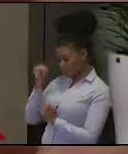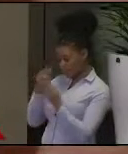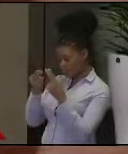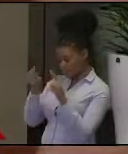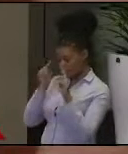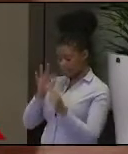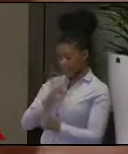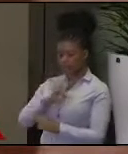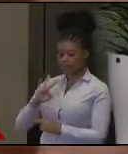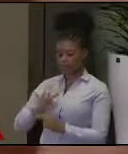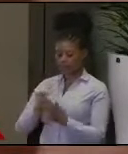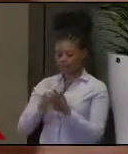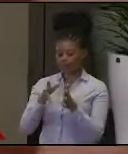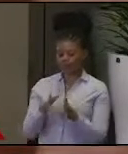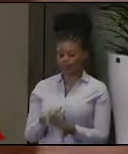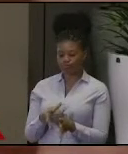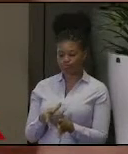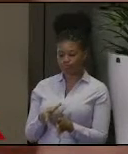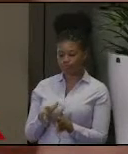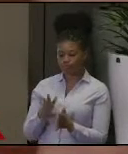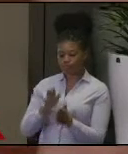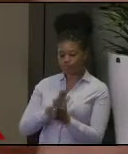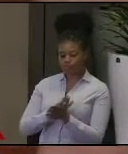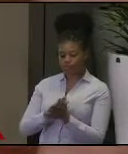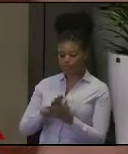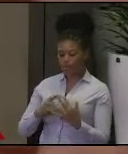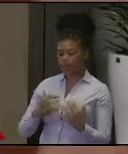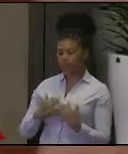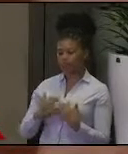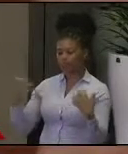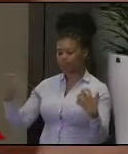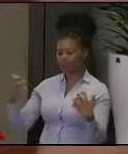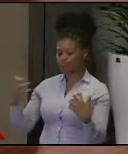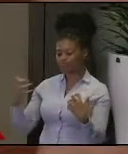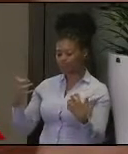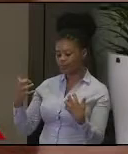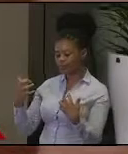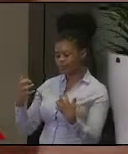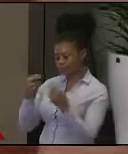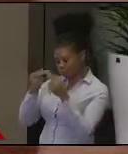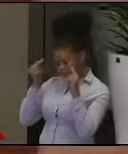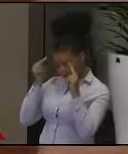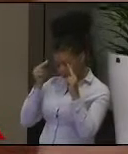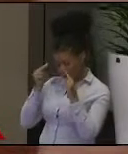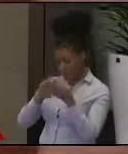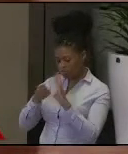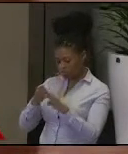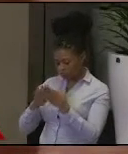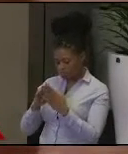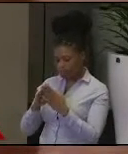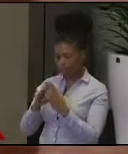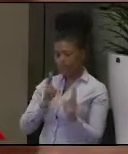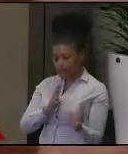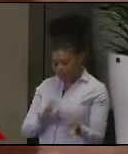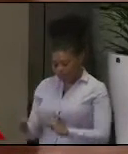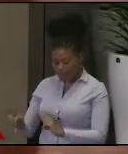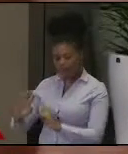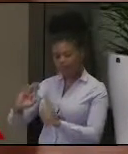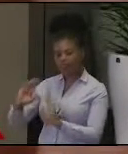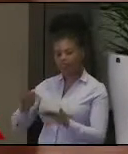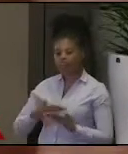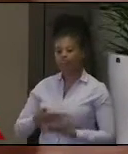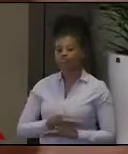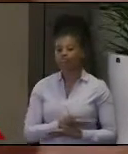the staff, students, and the broader university community, let me again warmly welcome you